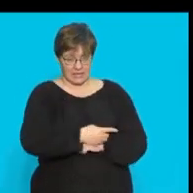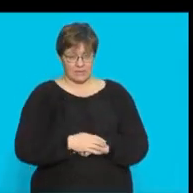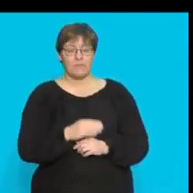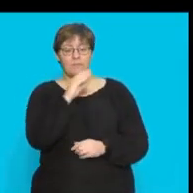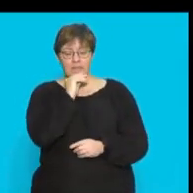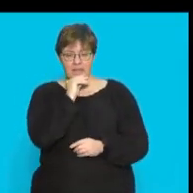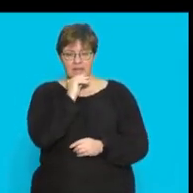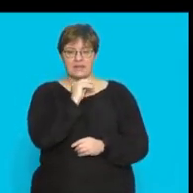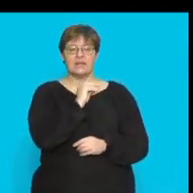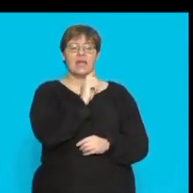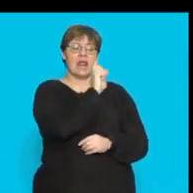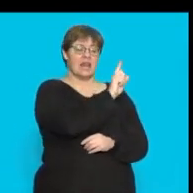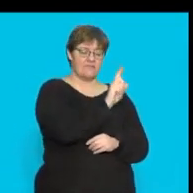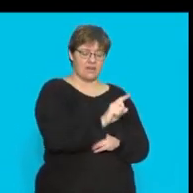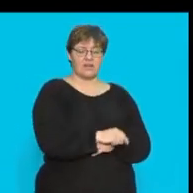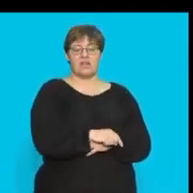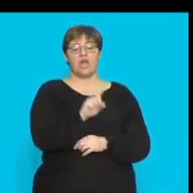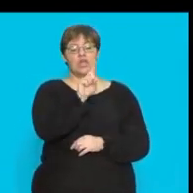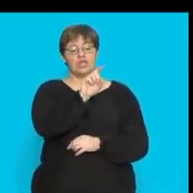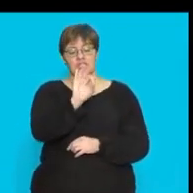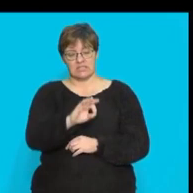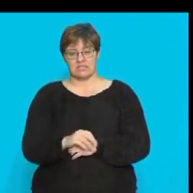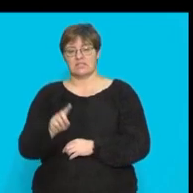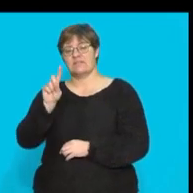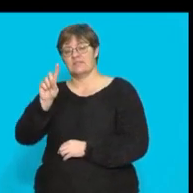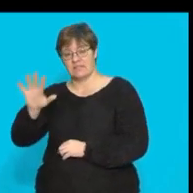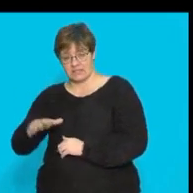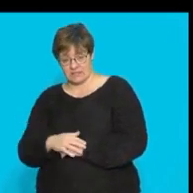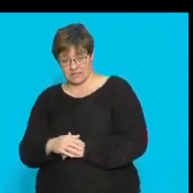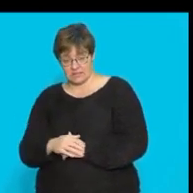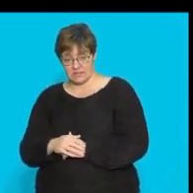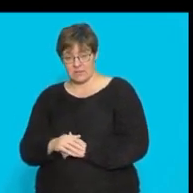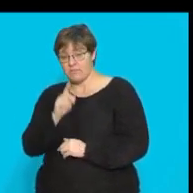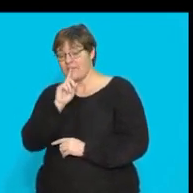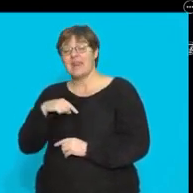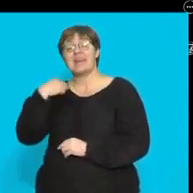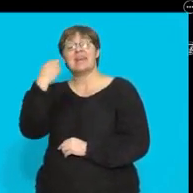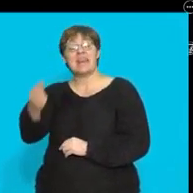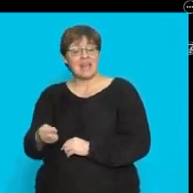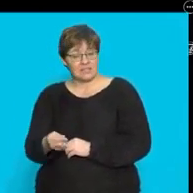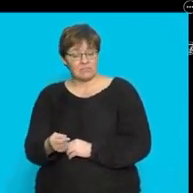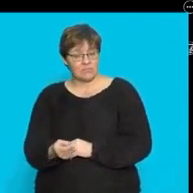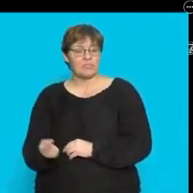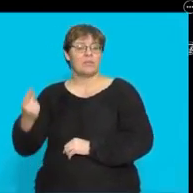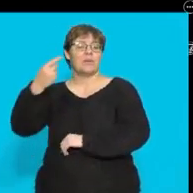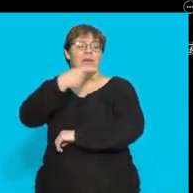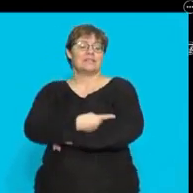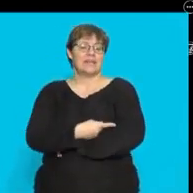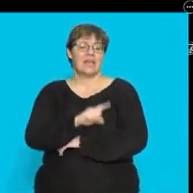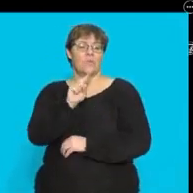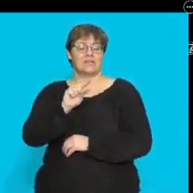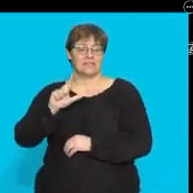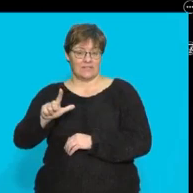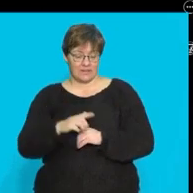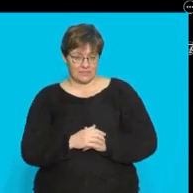11, 13, 15, which means that the next fever attack is probably going to